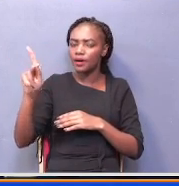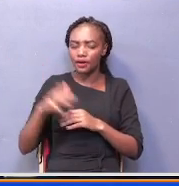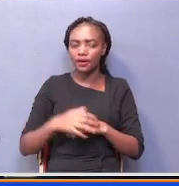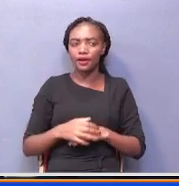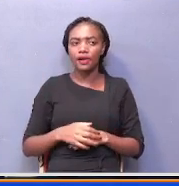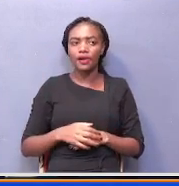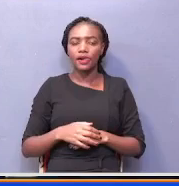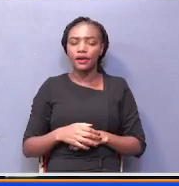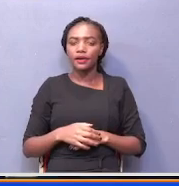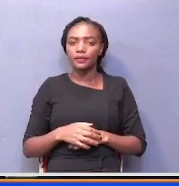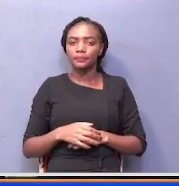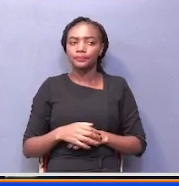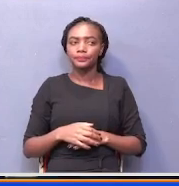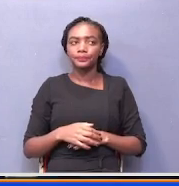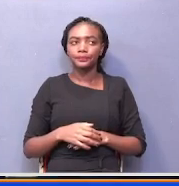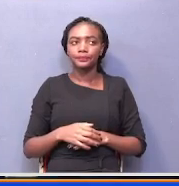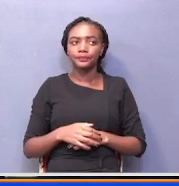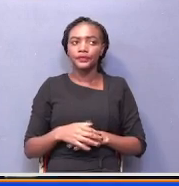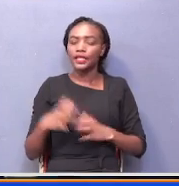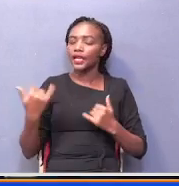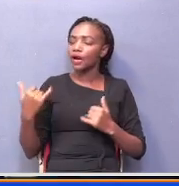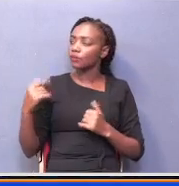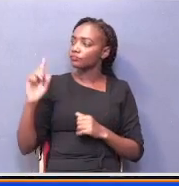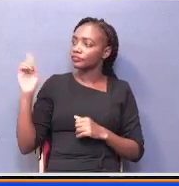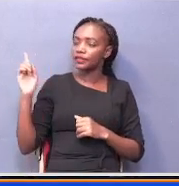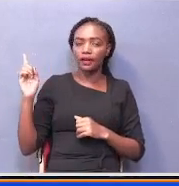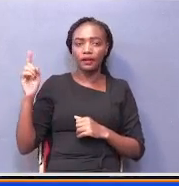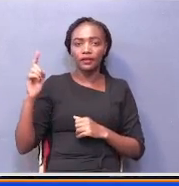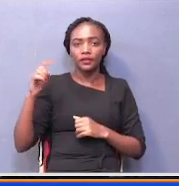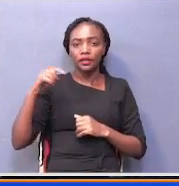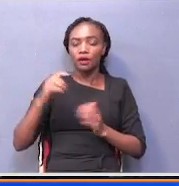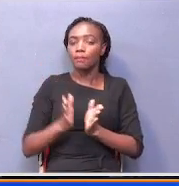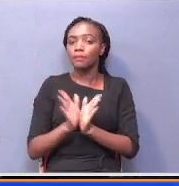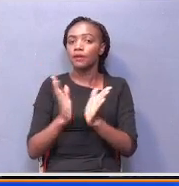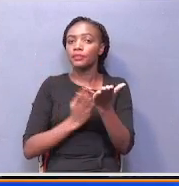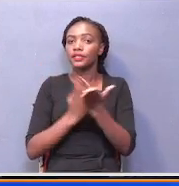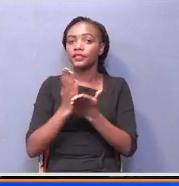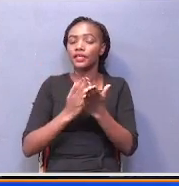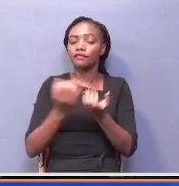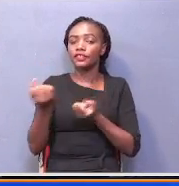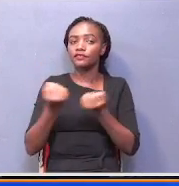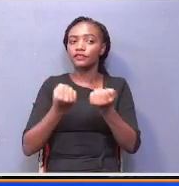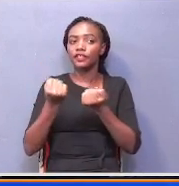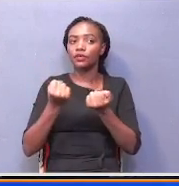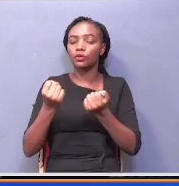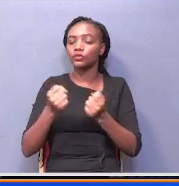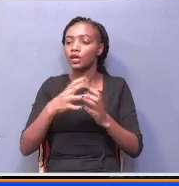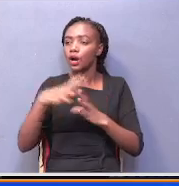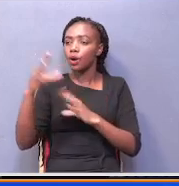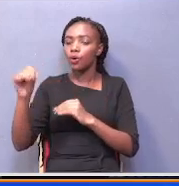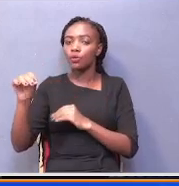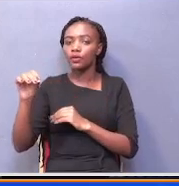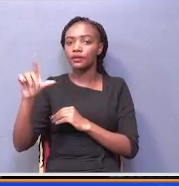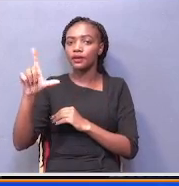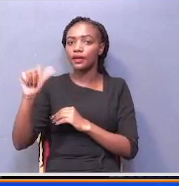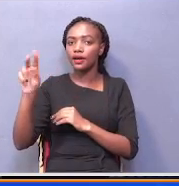the designated drop-off and pick-up point for public service vehicles plying the Langata and Ngong routes.